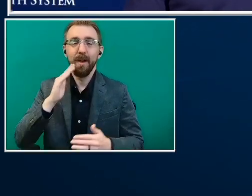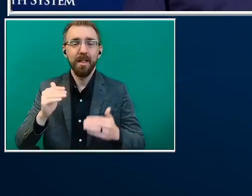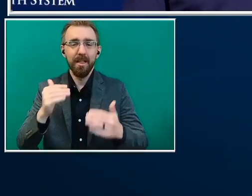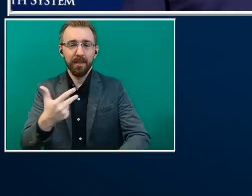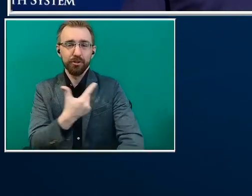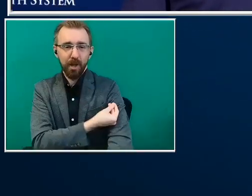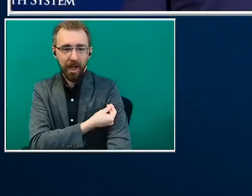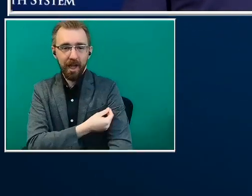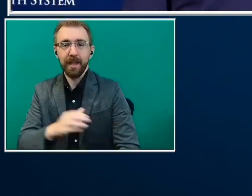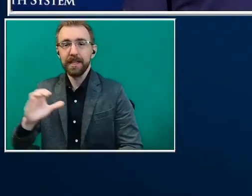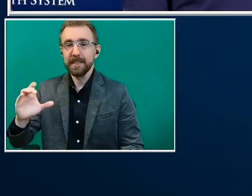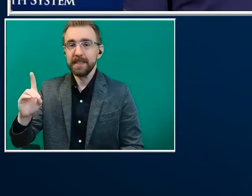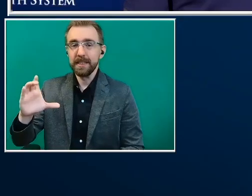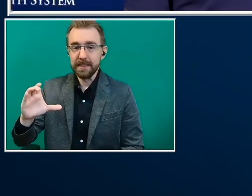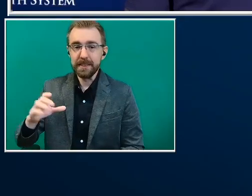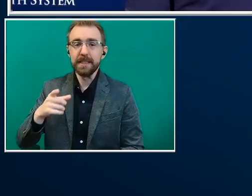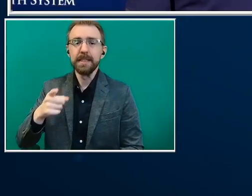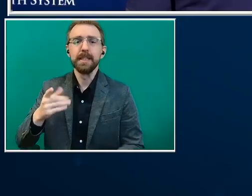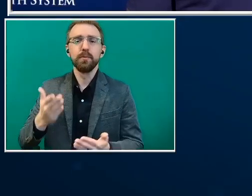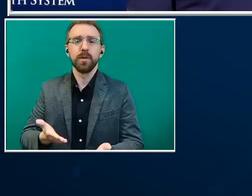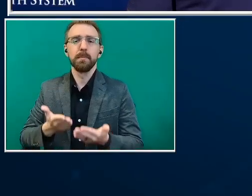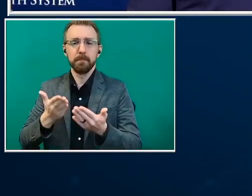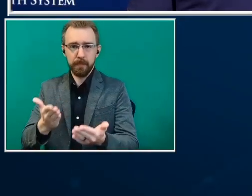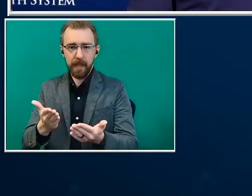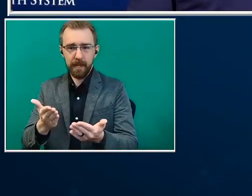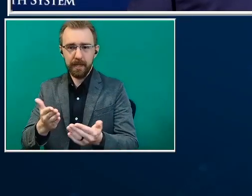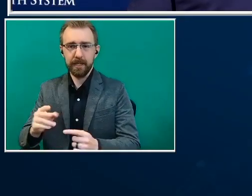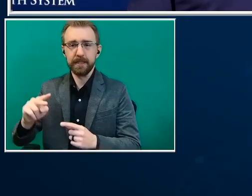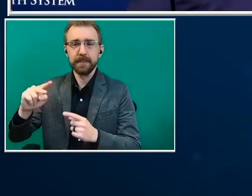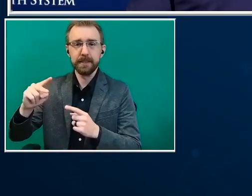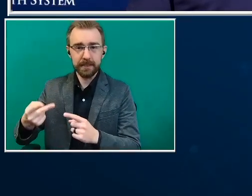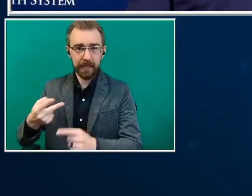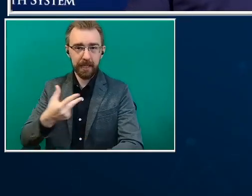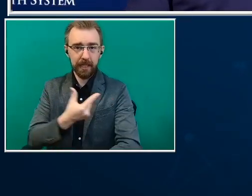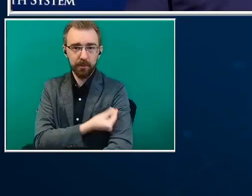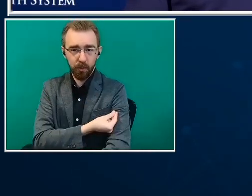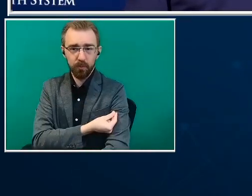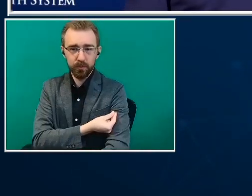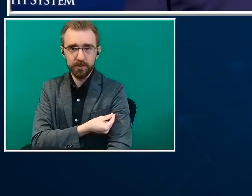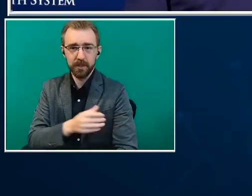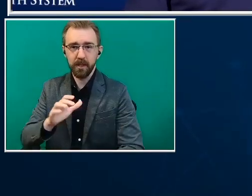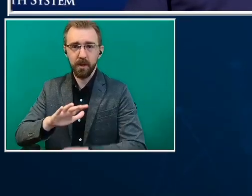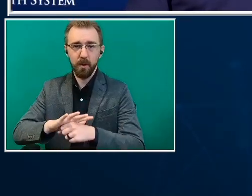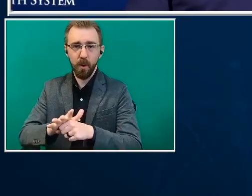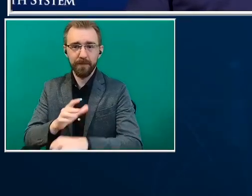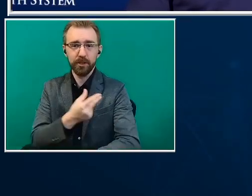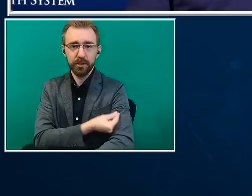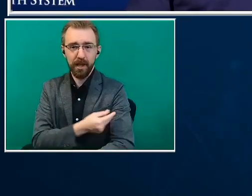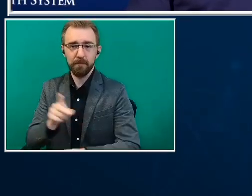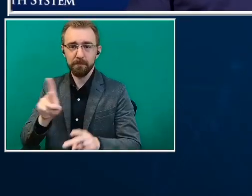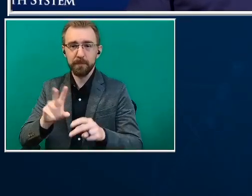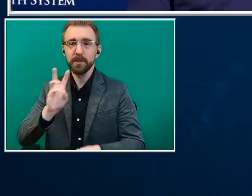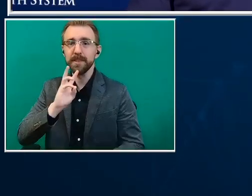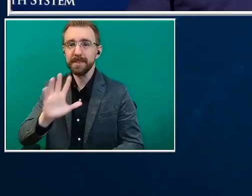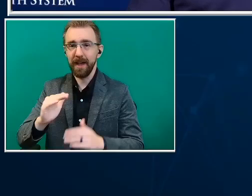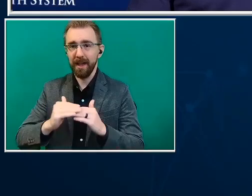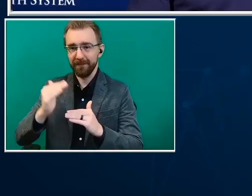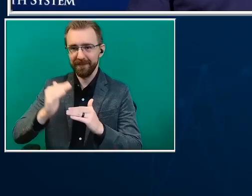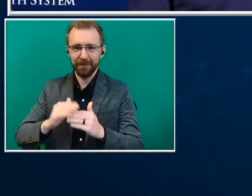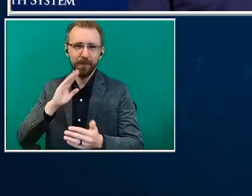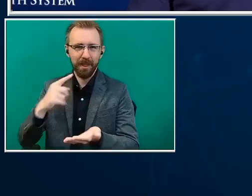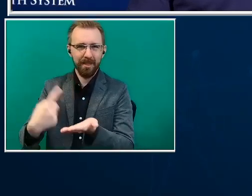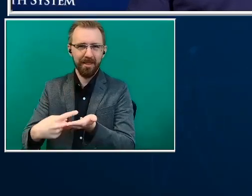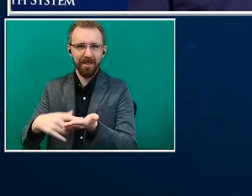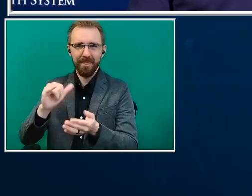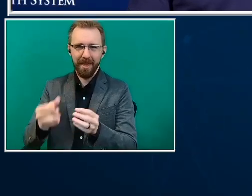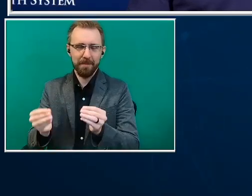CDC is recommending a second dose of the COVID shot for people 65 and over. But we're going to talk more about that in just a moment. But first,